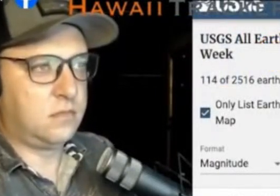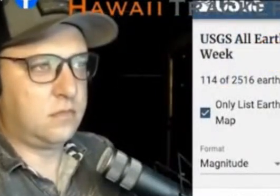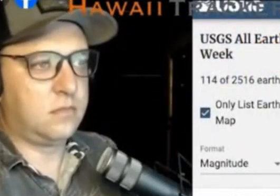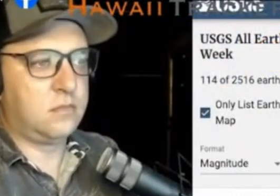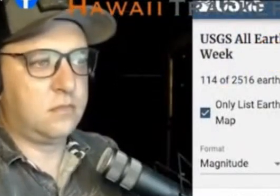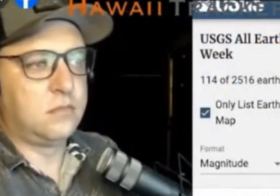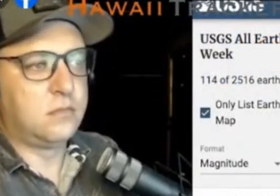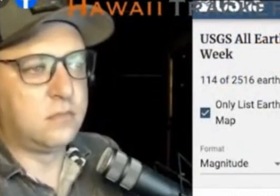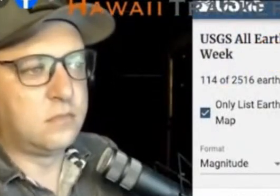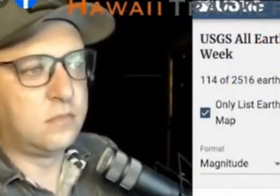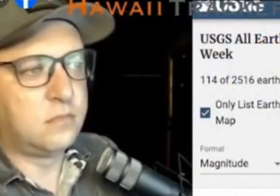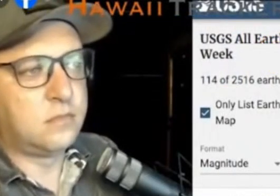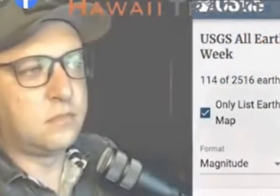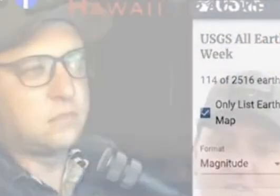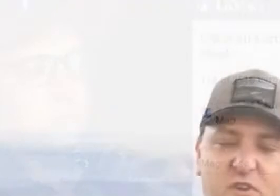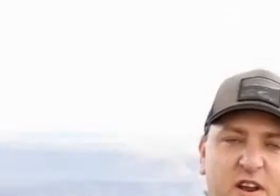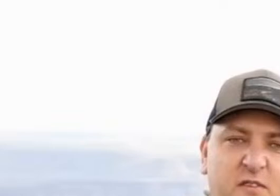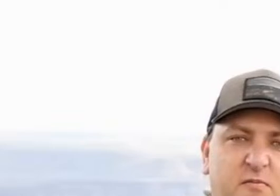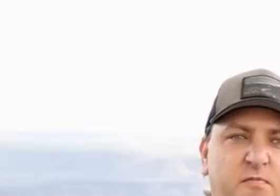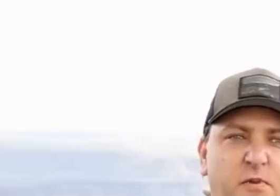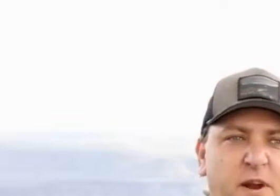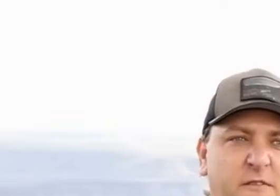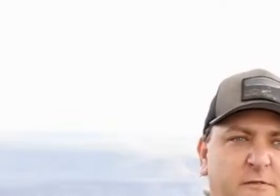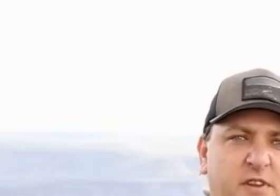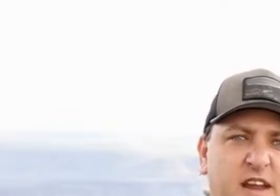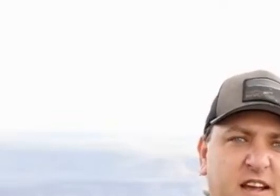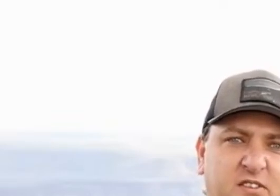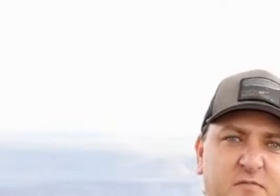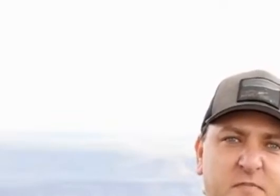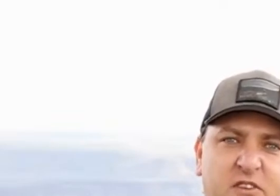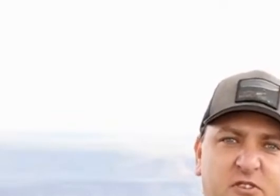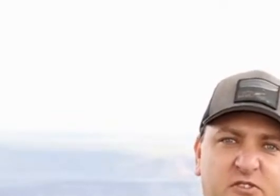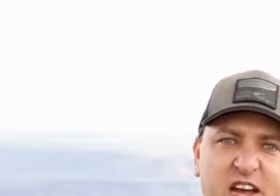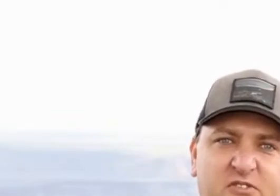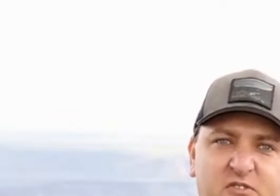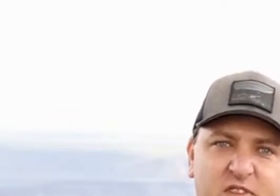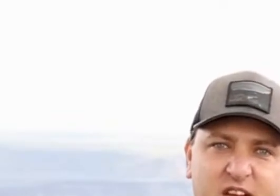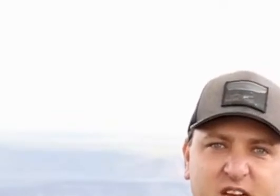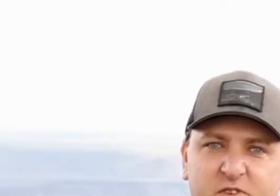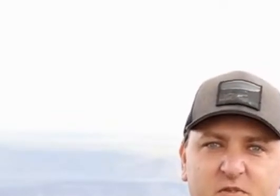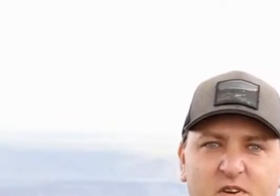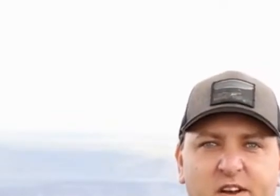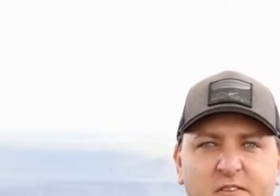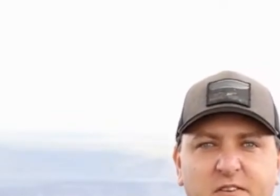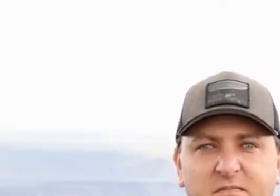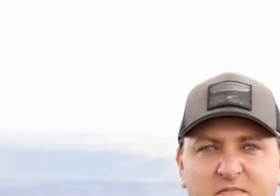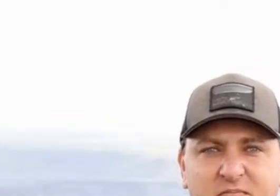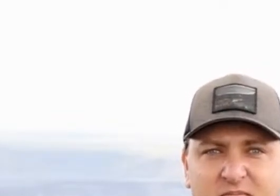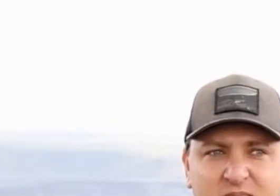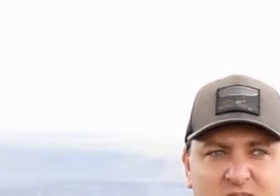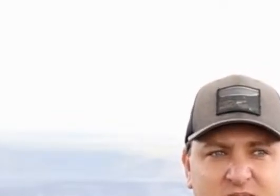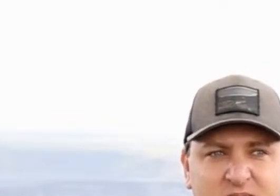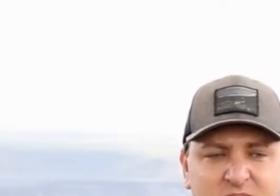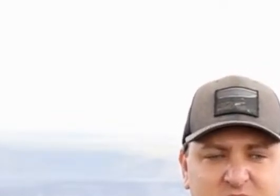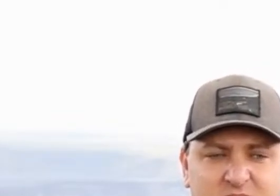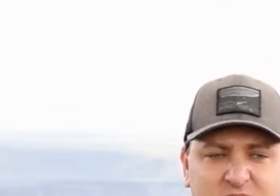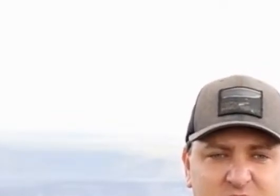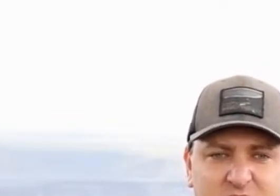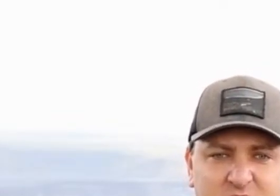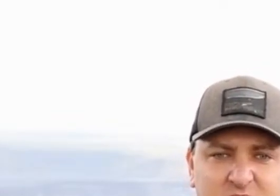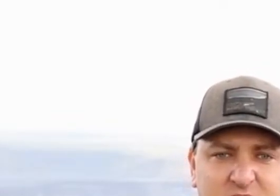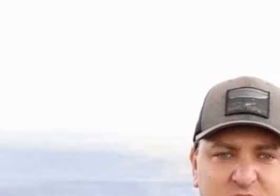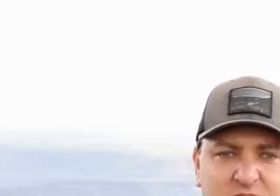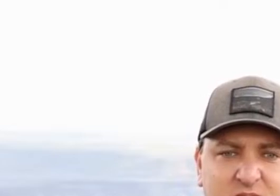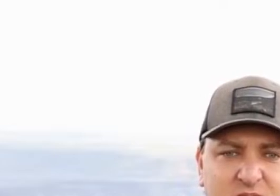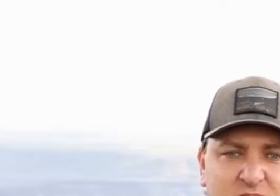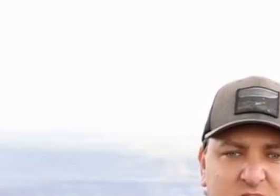that were learned during that eruption and try and prepare for the next major disaster that comes to our island. Yeah, and so we do that through two